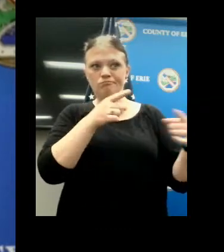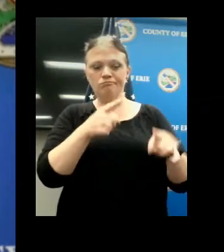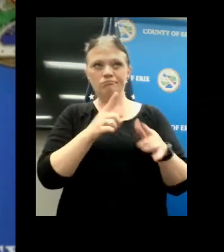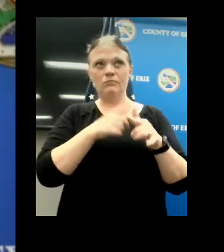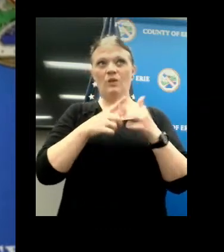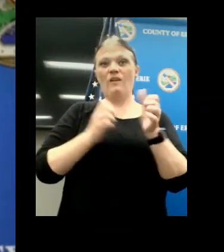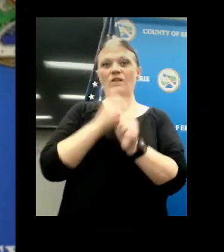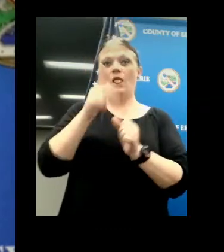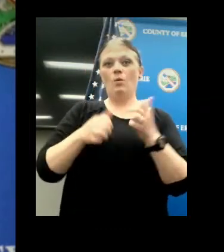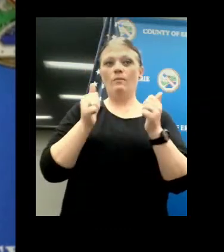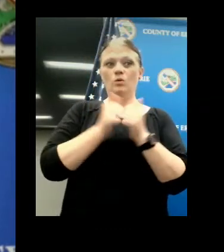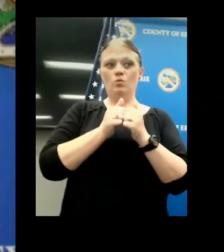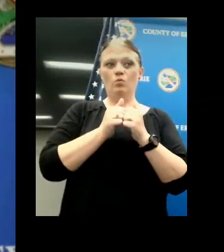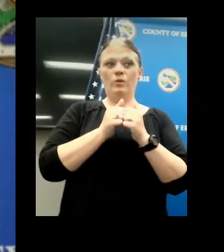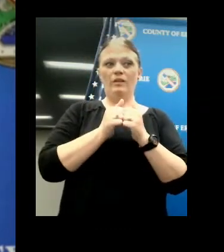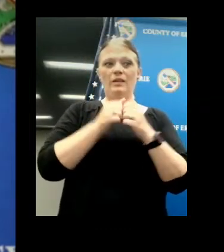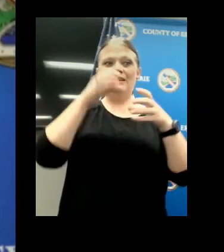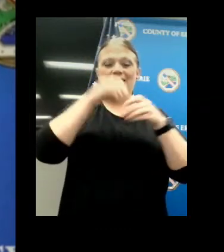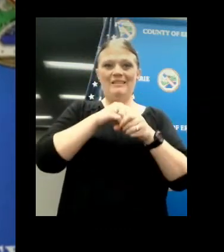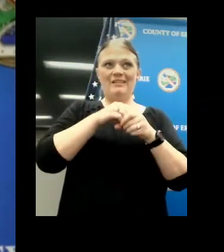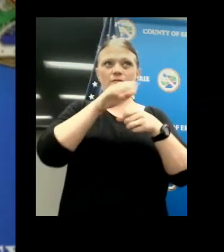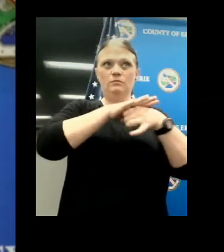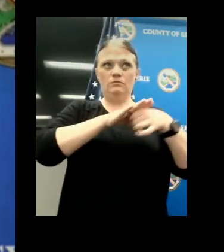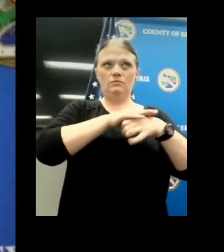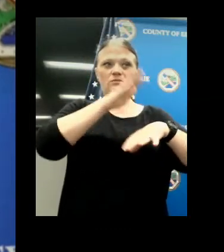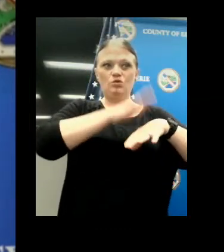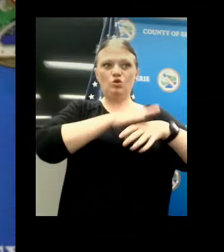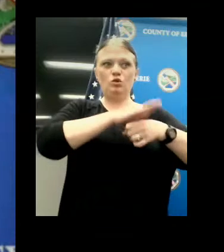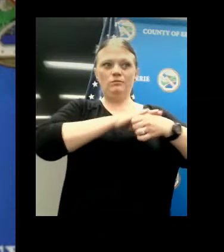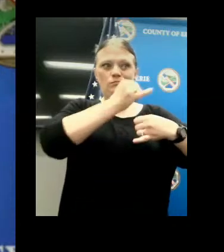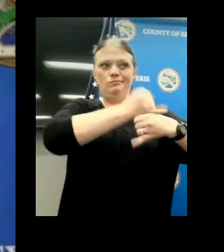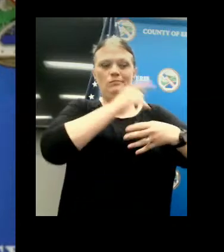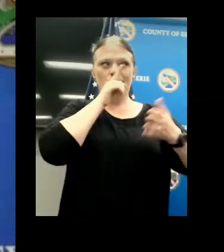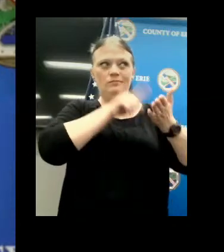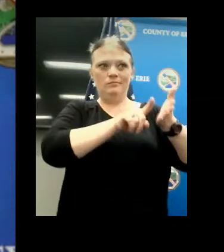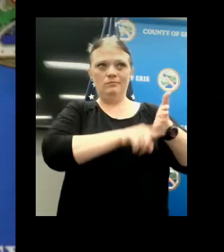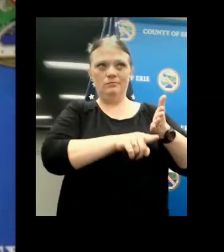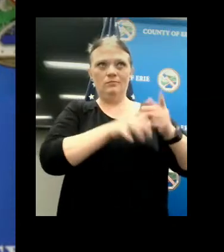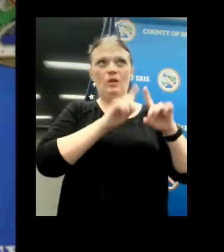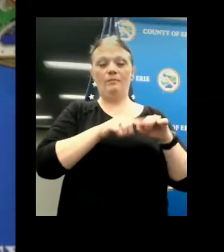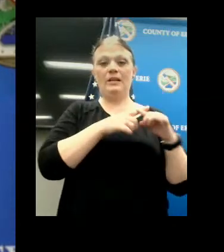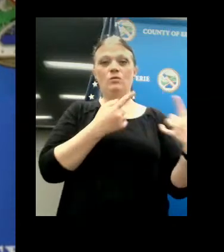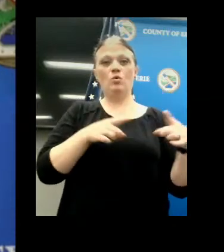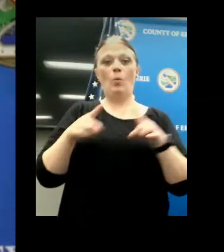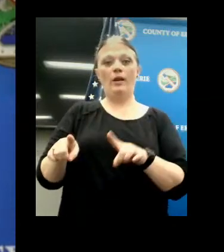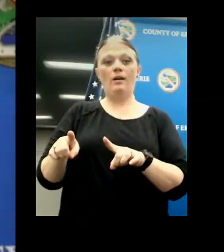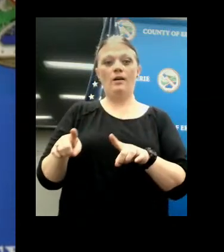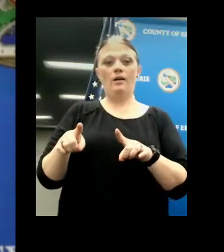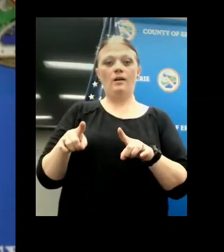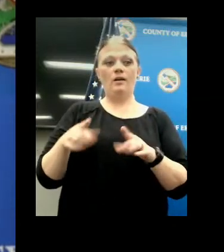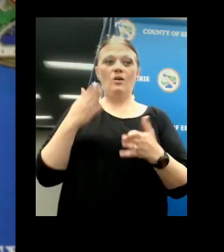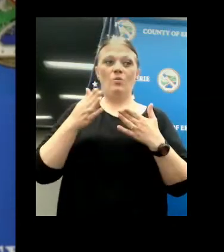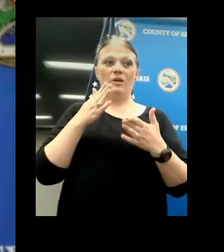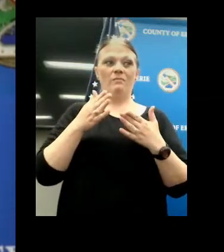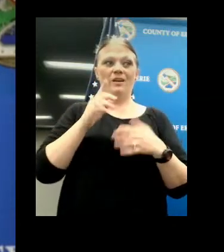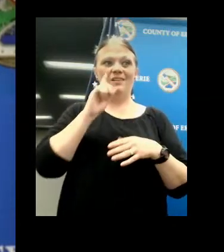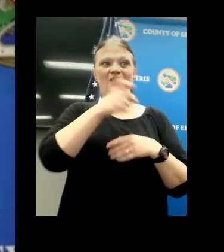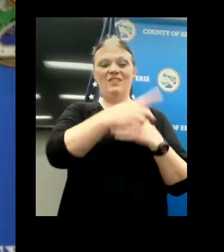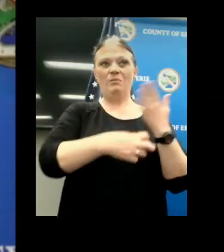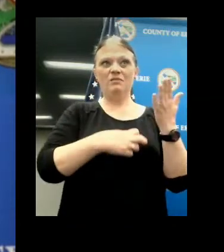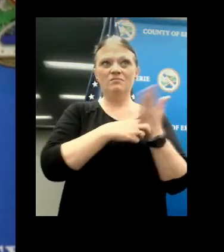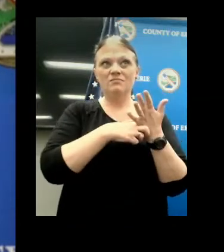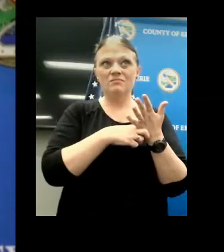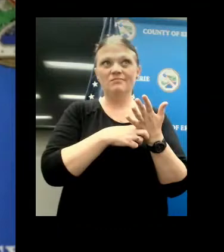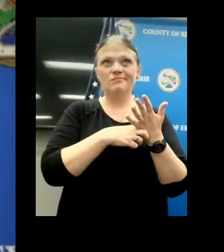we follow up with an on-site inspection. And then depending on what's going on, we may give them a violation,